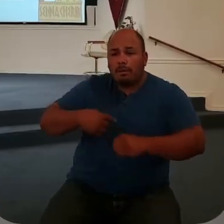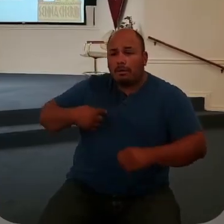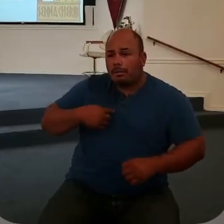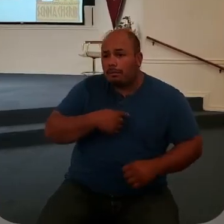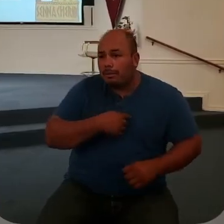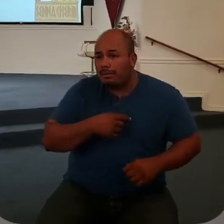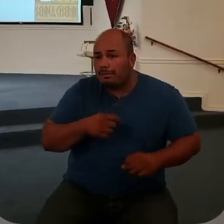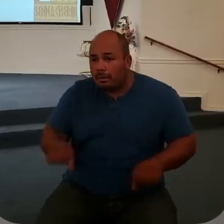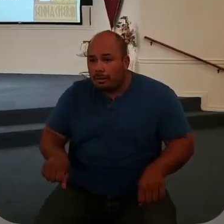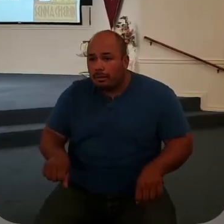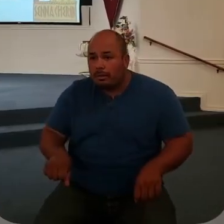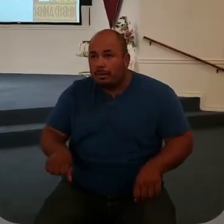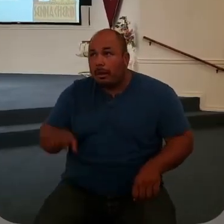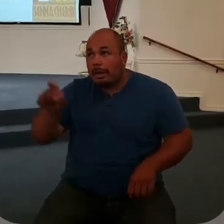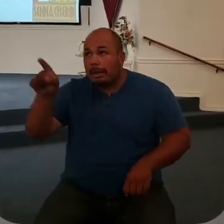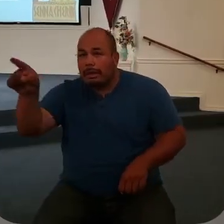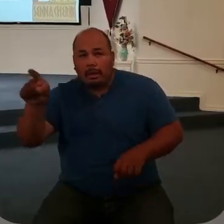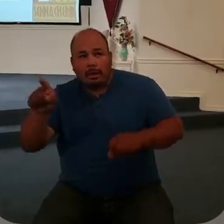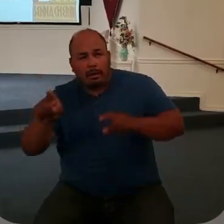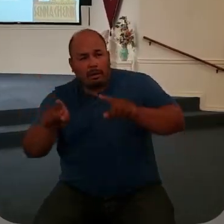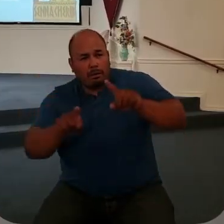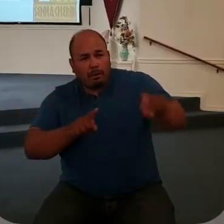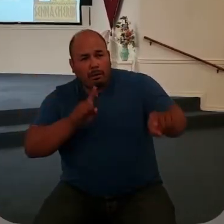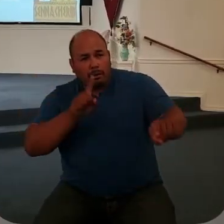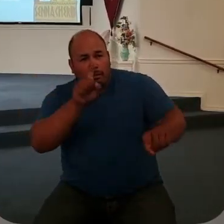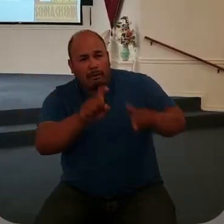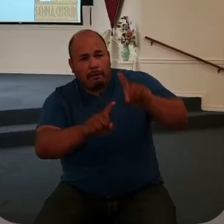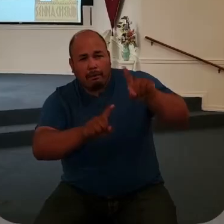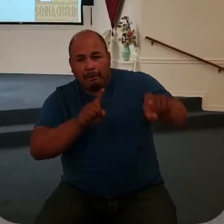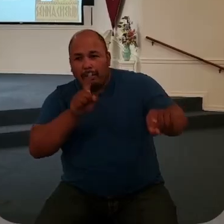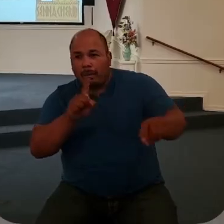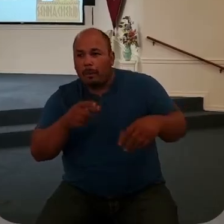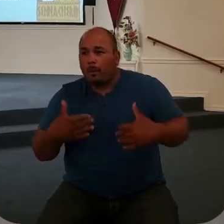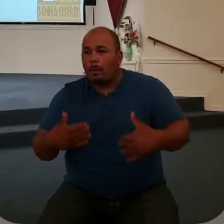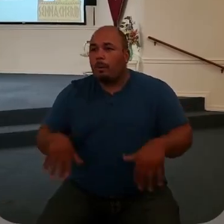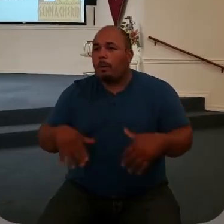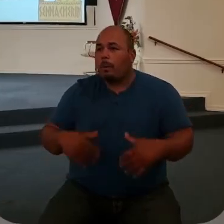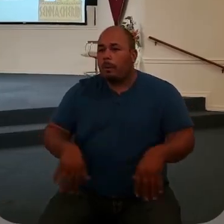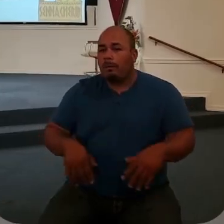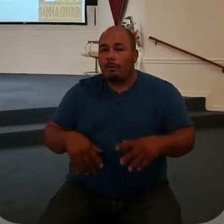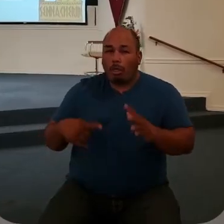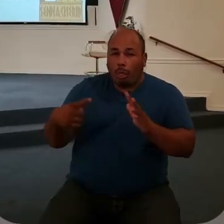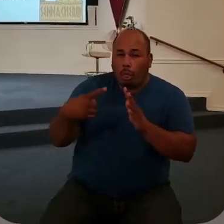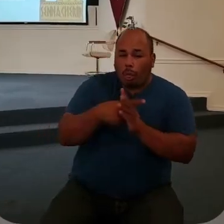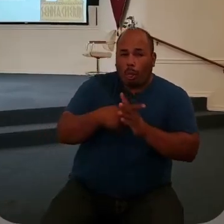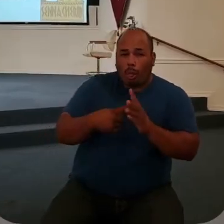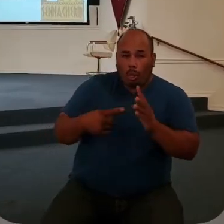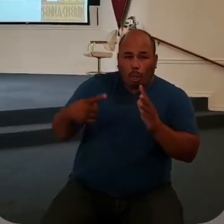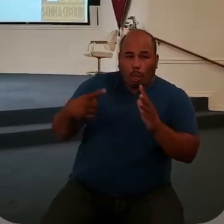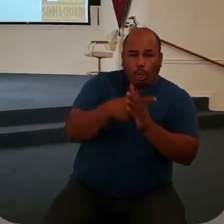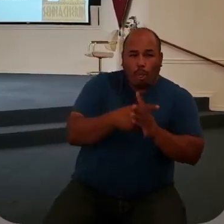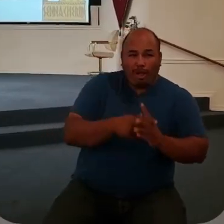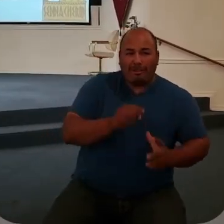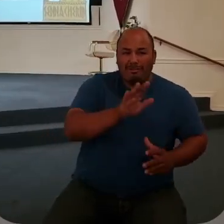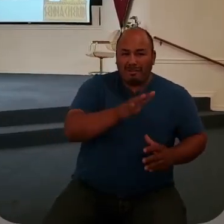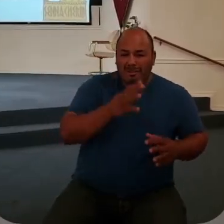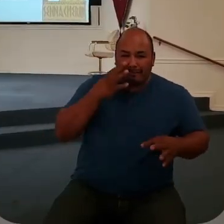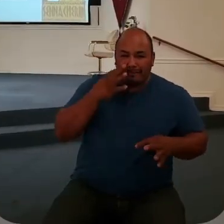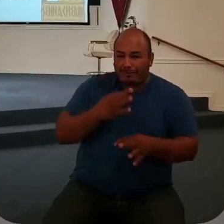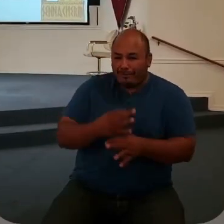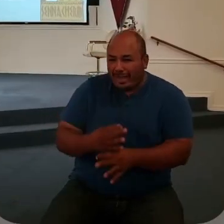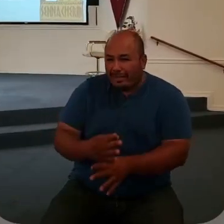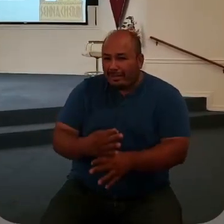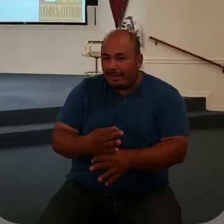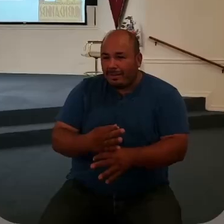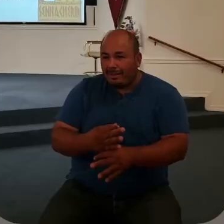walls? No other God had stopped the Assyrians from destroying whatever land or city they had attacked. Why should the people in Jerusalem